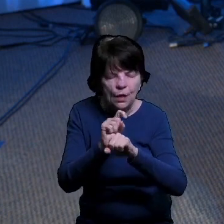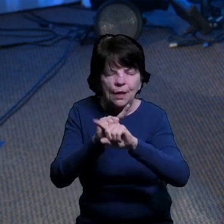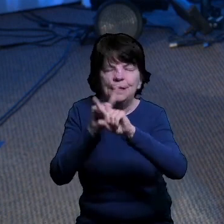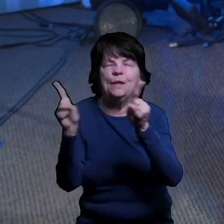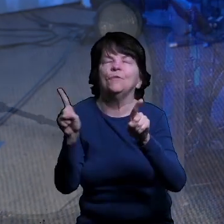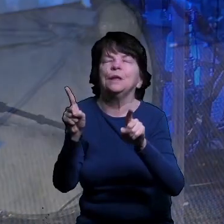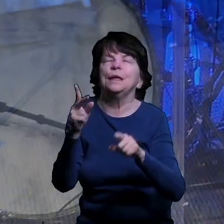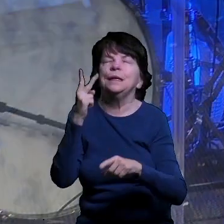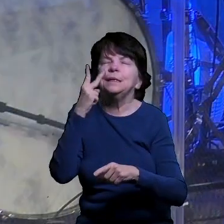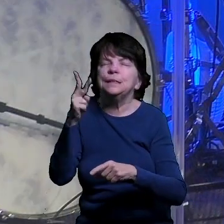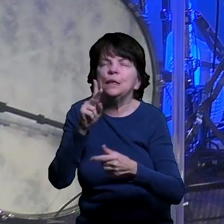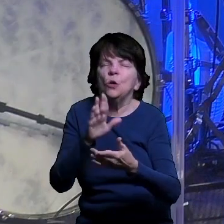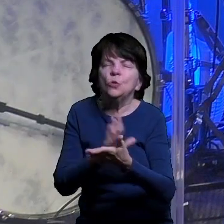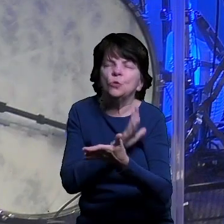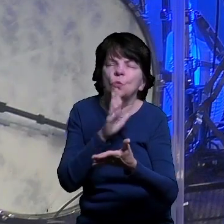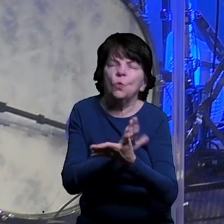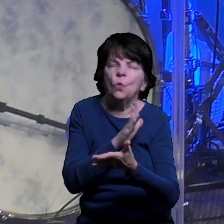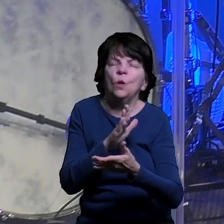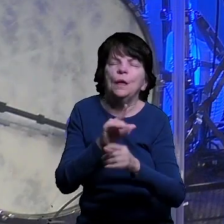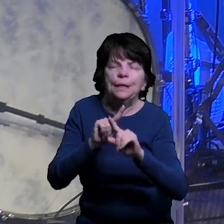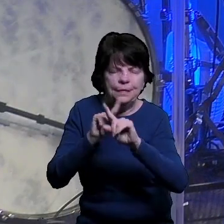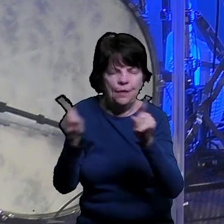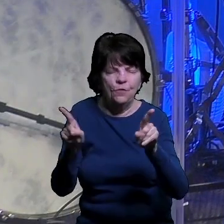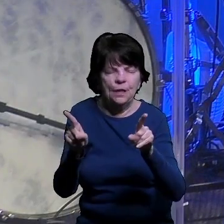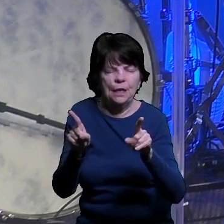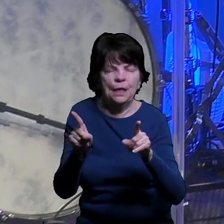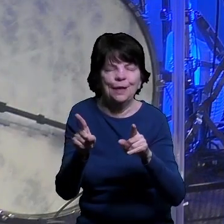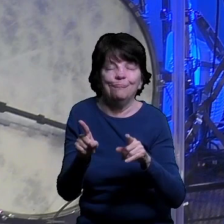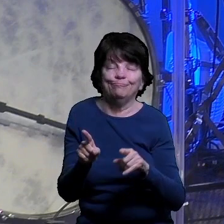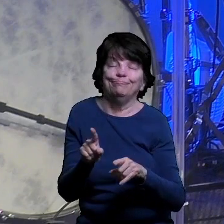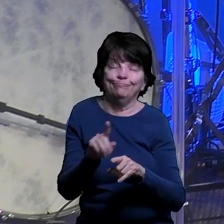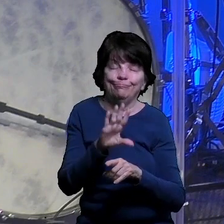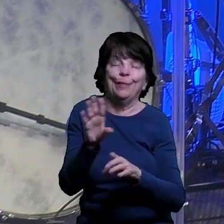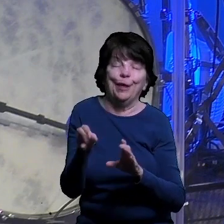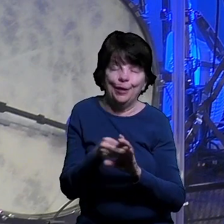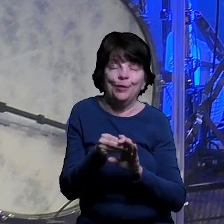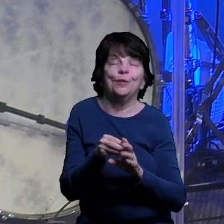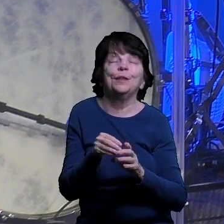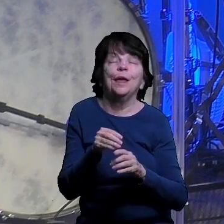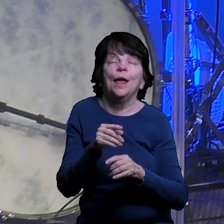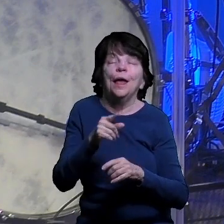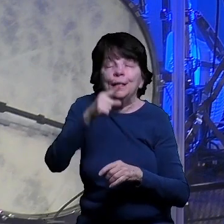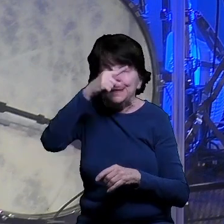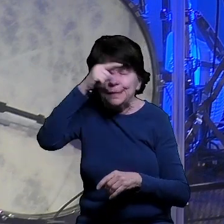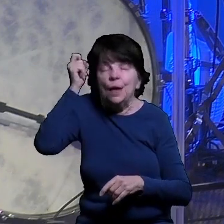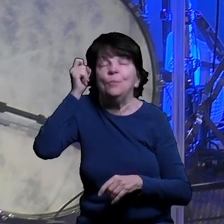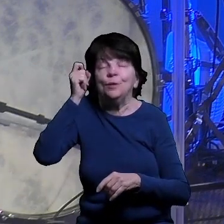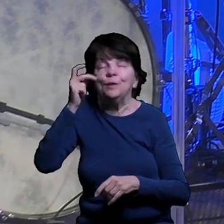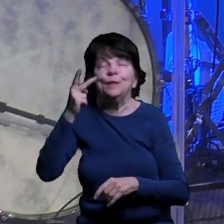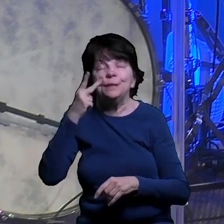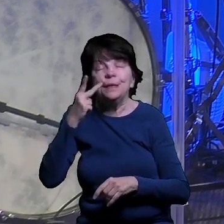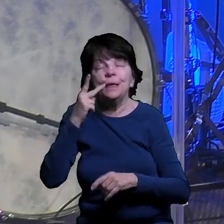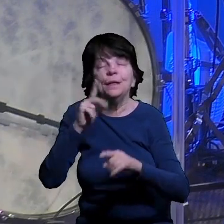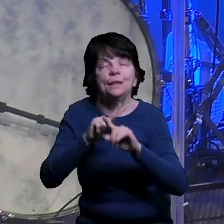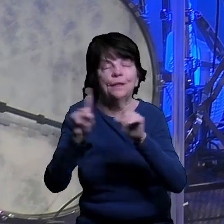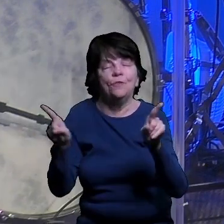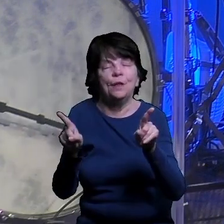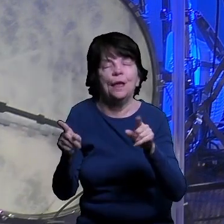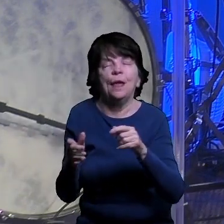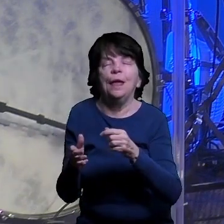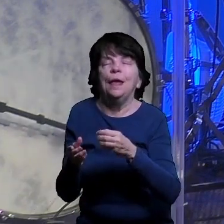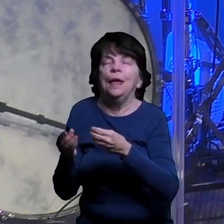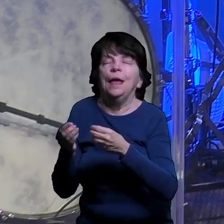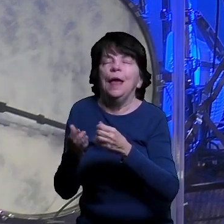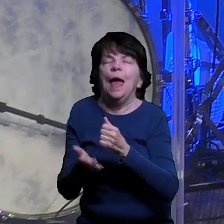differently, to see even this upcoming summer differently. Lord, help us to be thankful for what we do